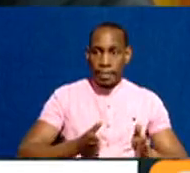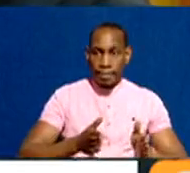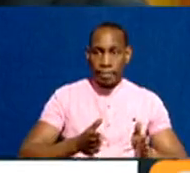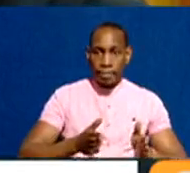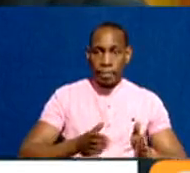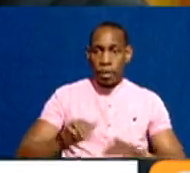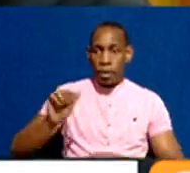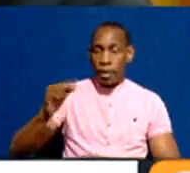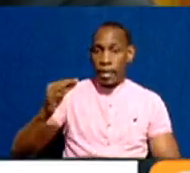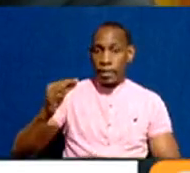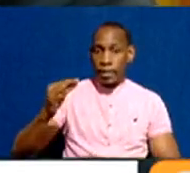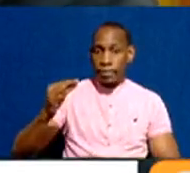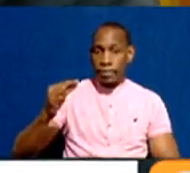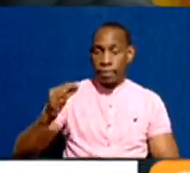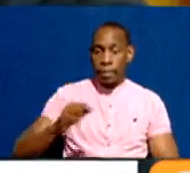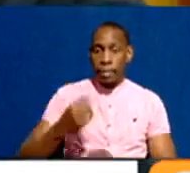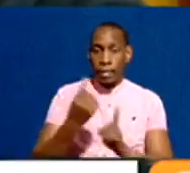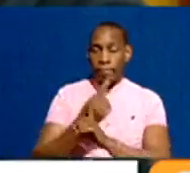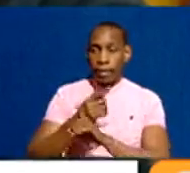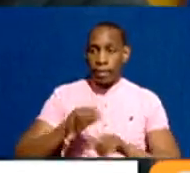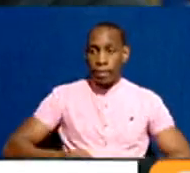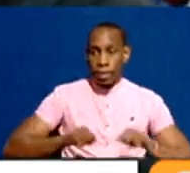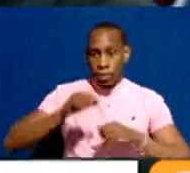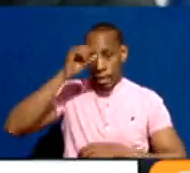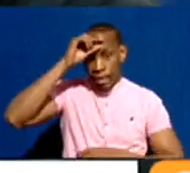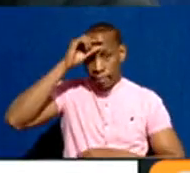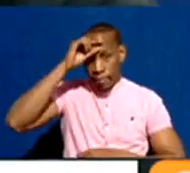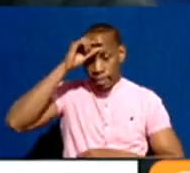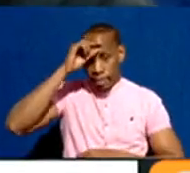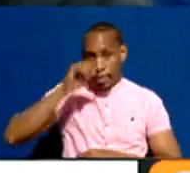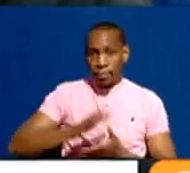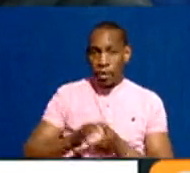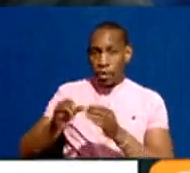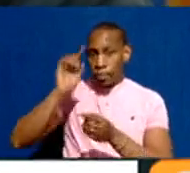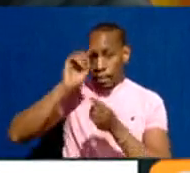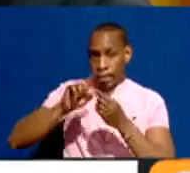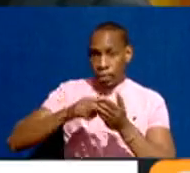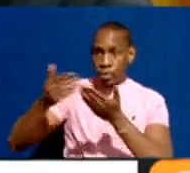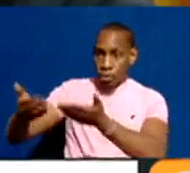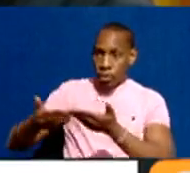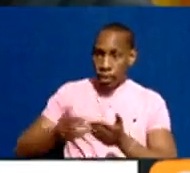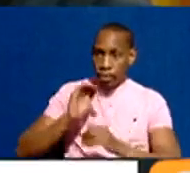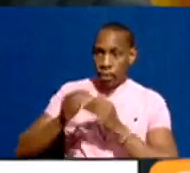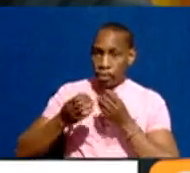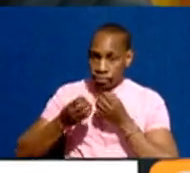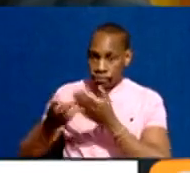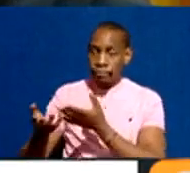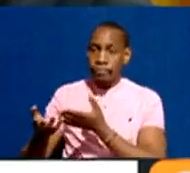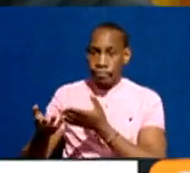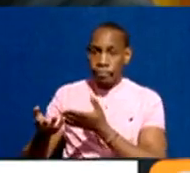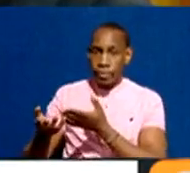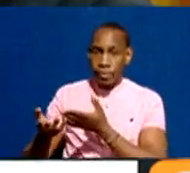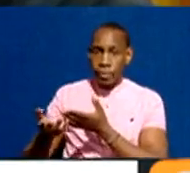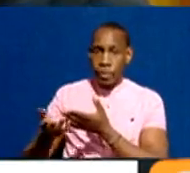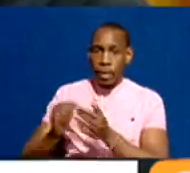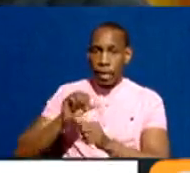of attorney general, and other heads in the government. Its purpose is to receive all the information